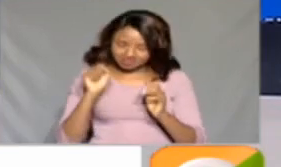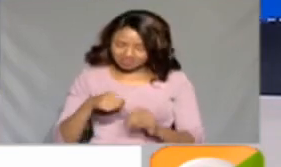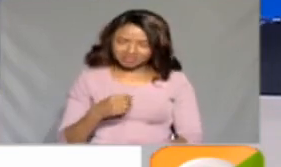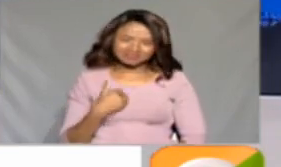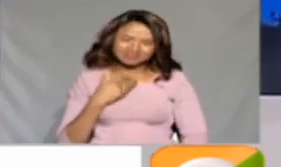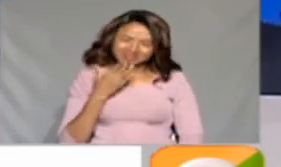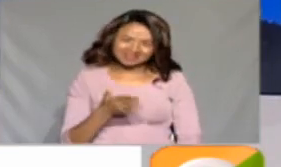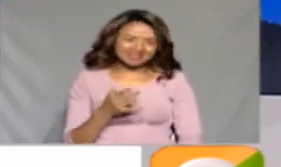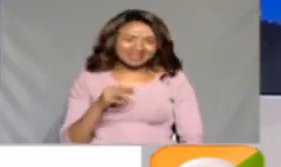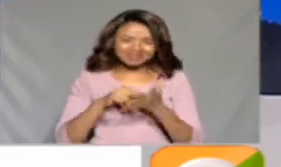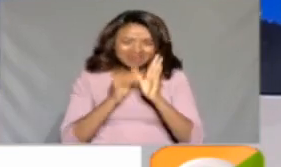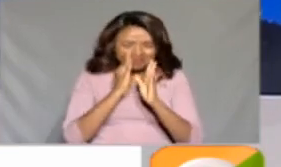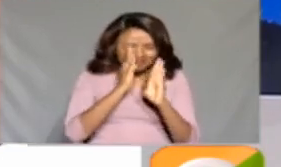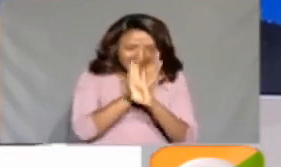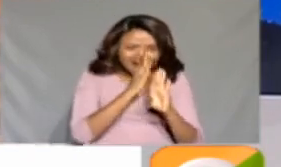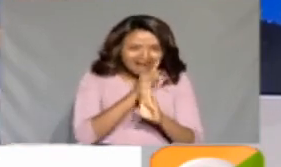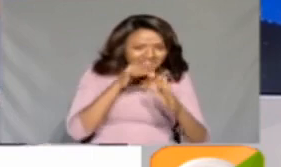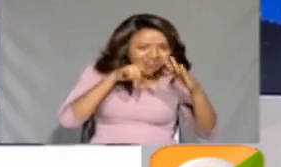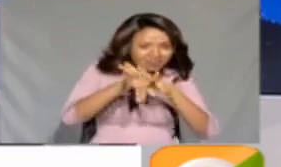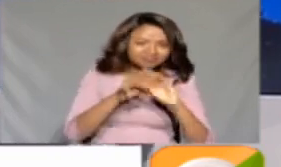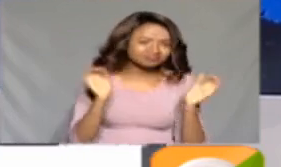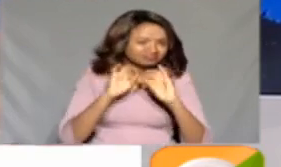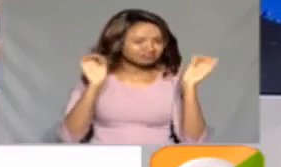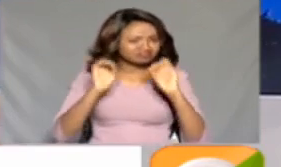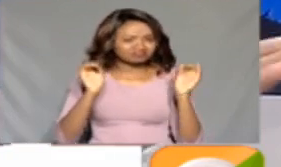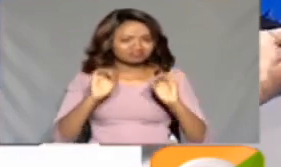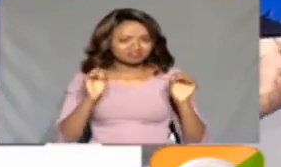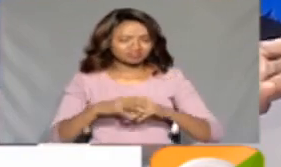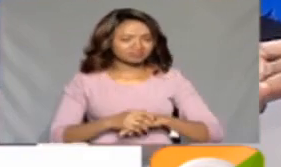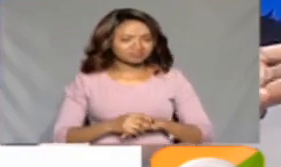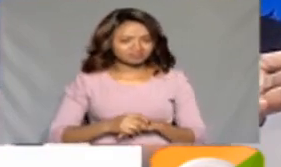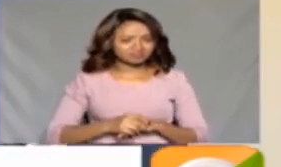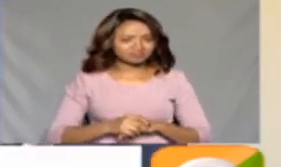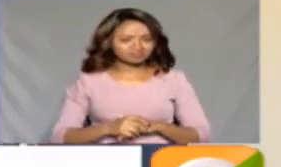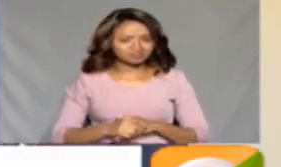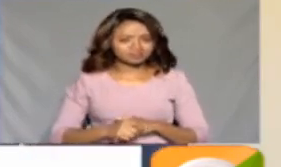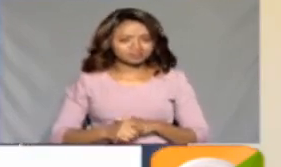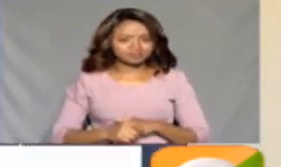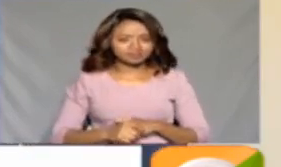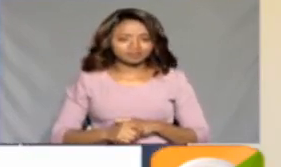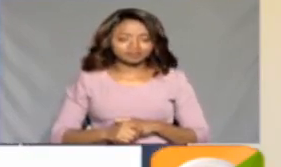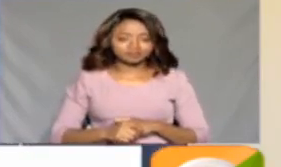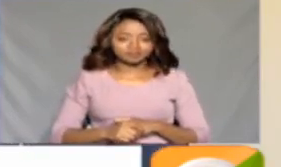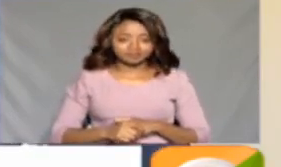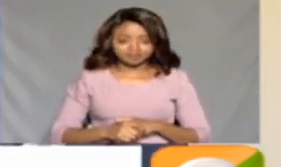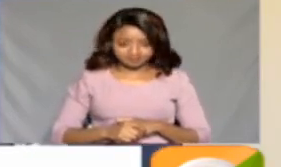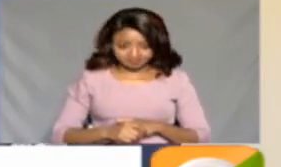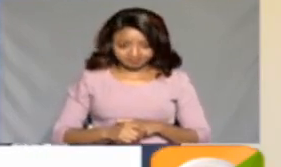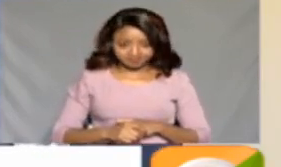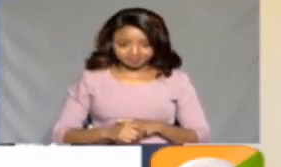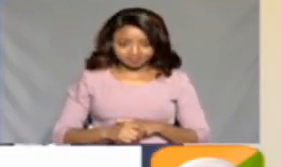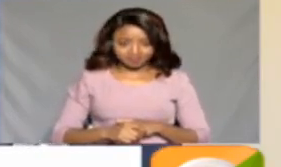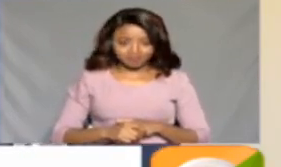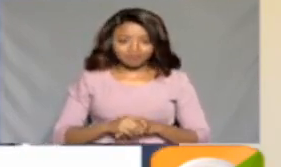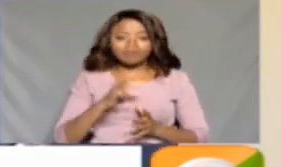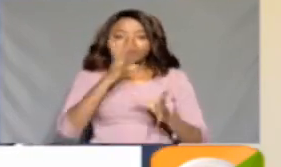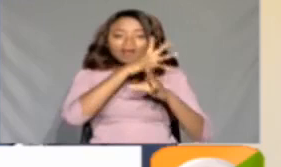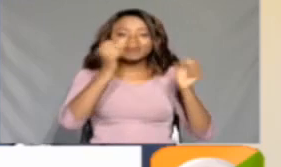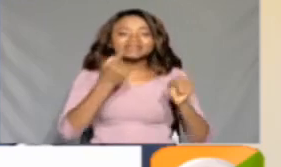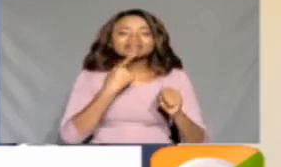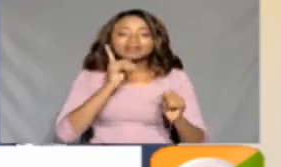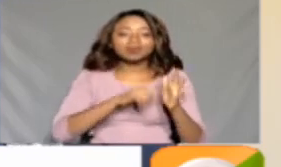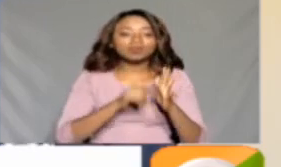what Honorable Shebesh is saying, that we should have had the president say something and the president said nothing. The president needs. What did the president say that day?